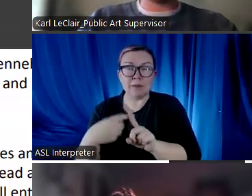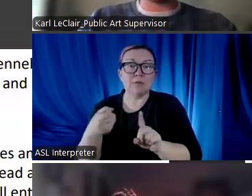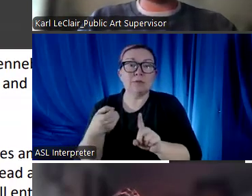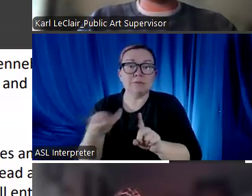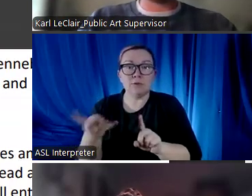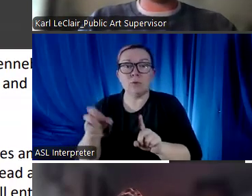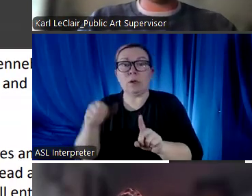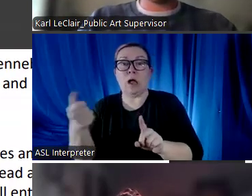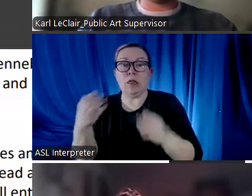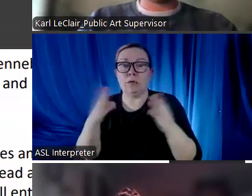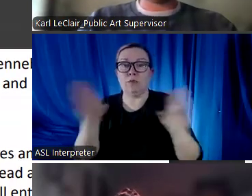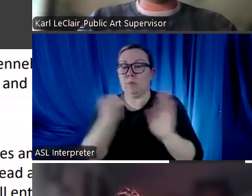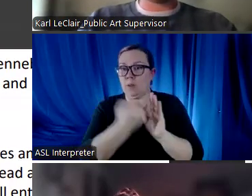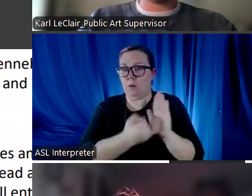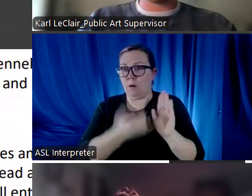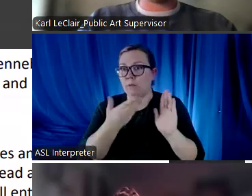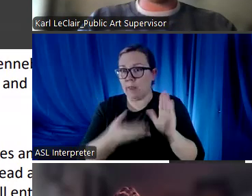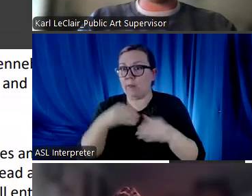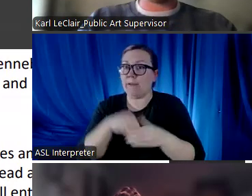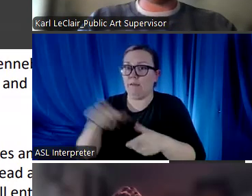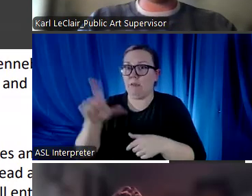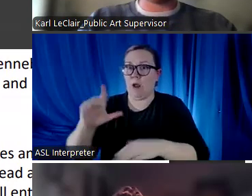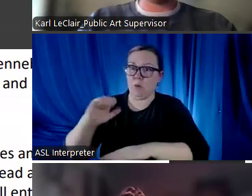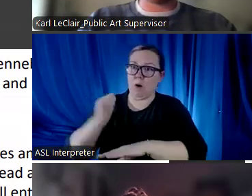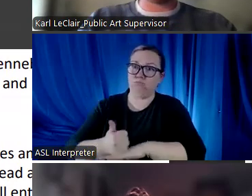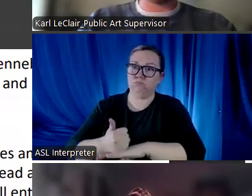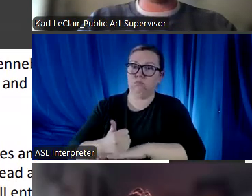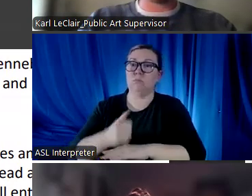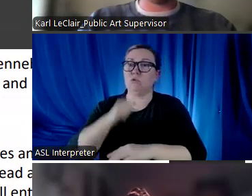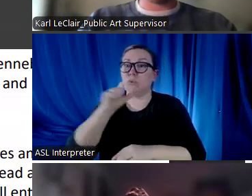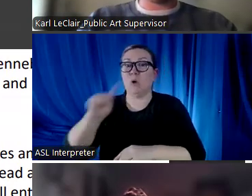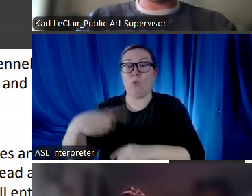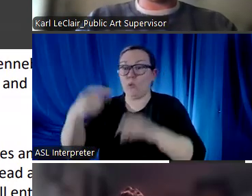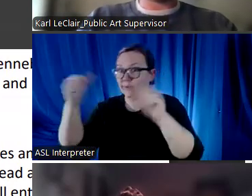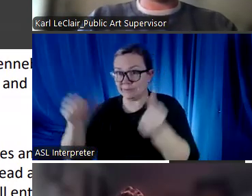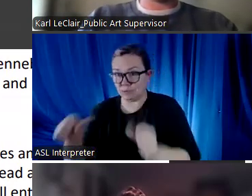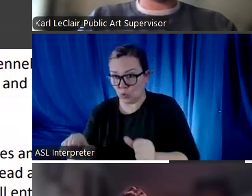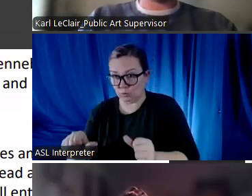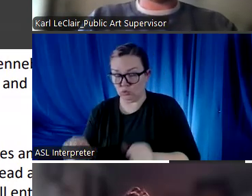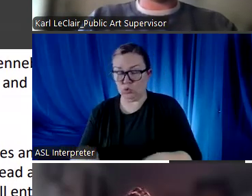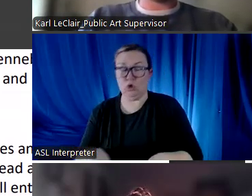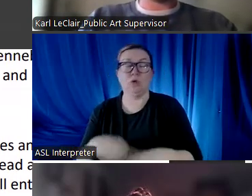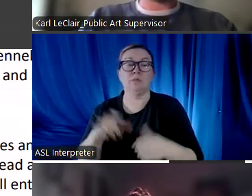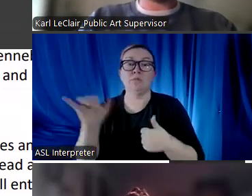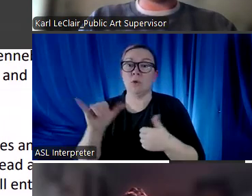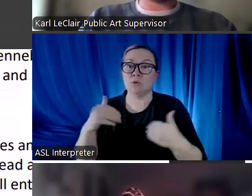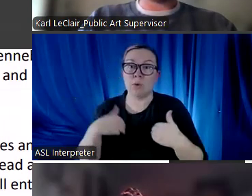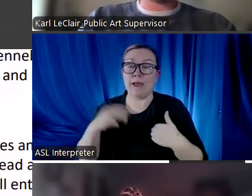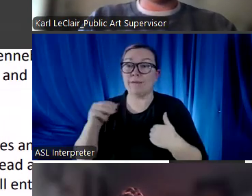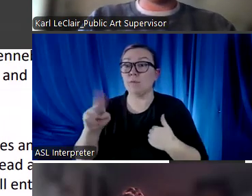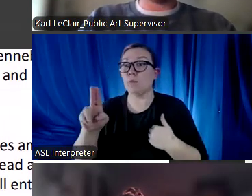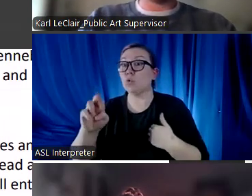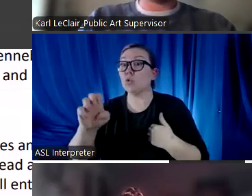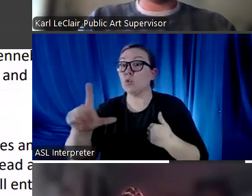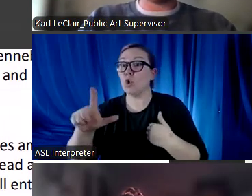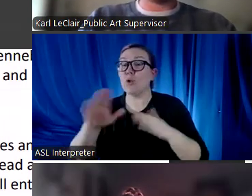other public artworks on site. So in addition to the Blessing Hancock piece, there's a mural in the children's section